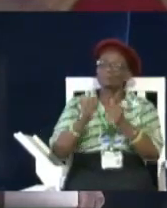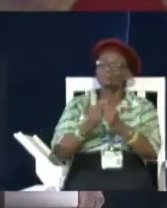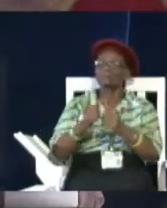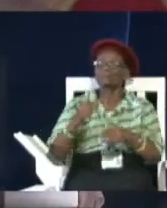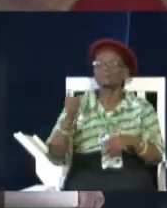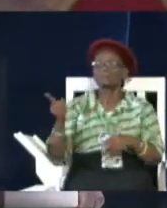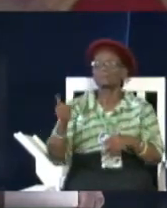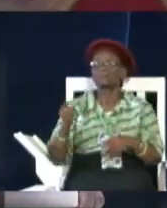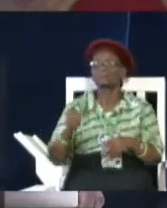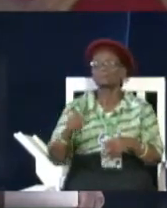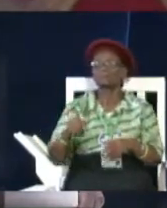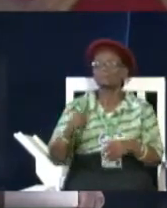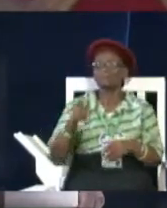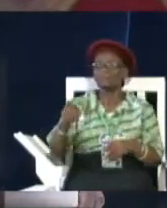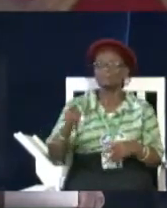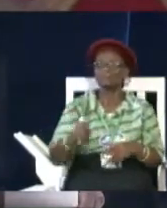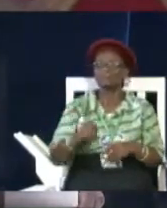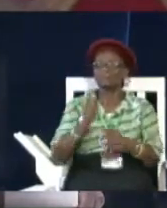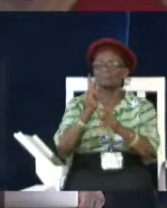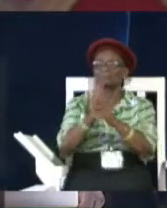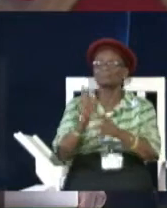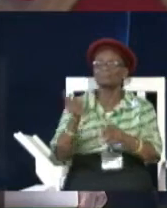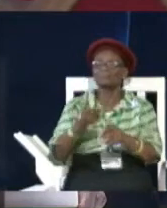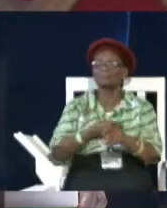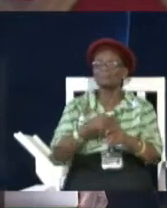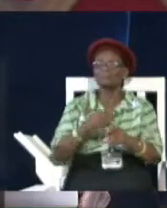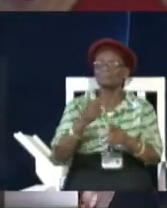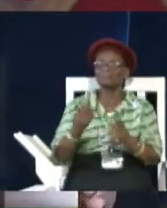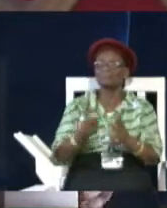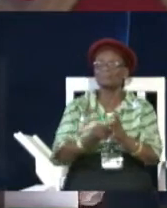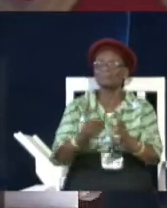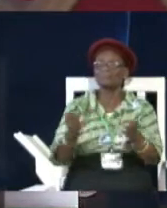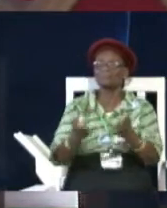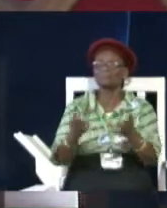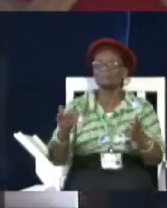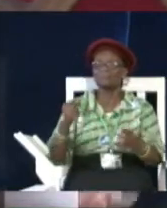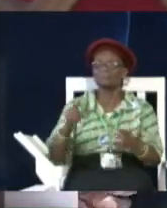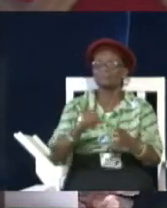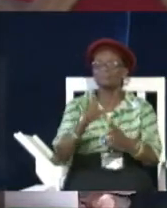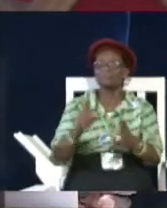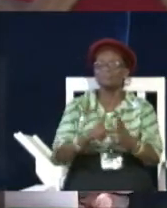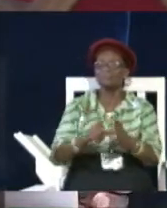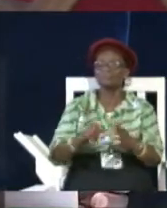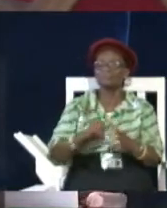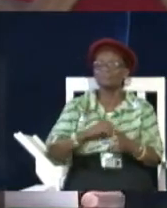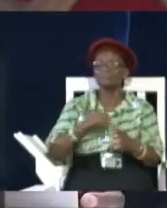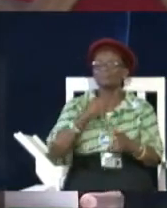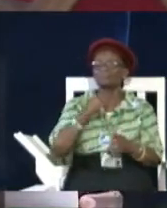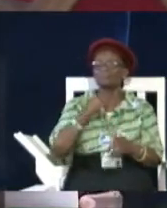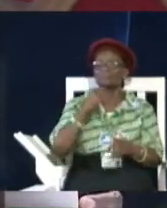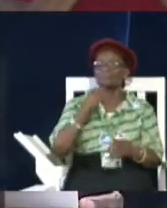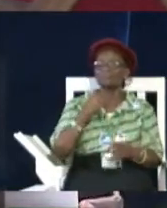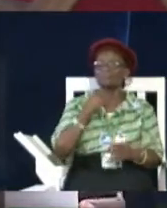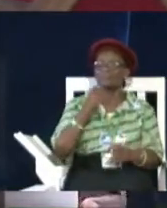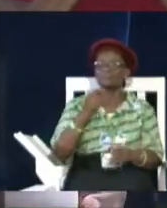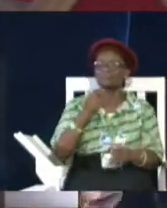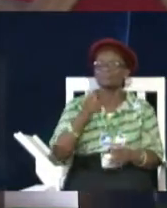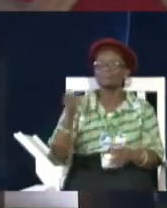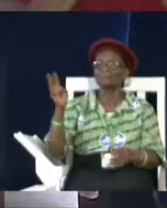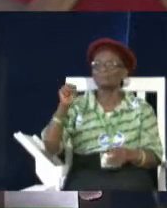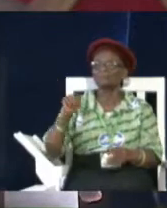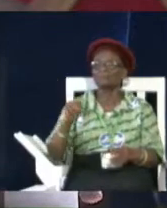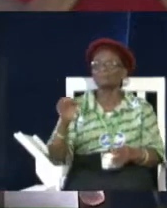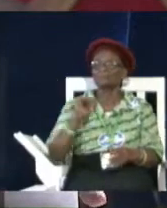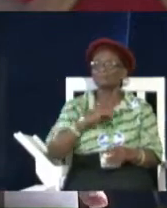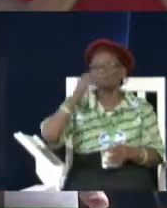You kept us here for hours. I said, I'm sorry. I thought we came here to pray. They said, are you going